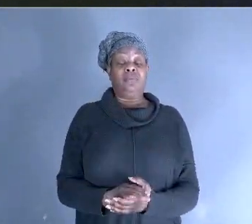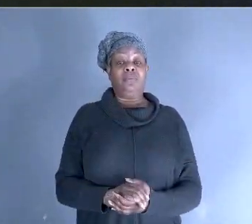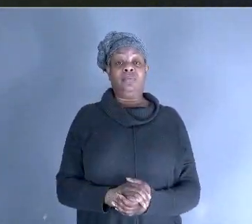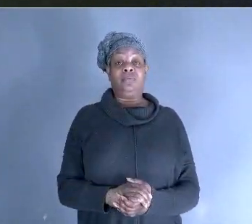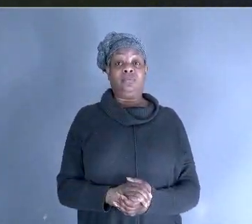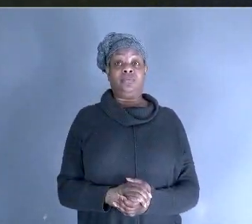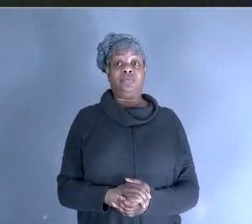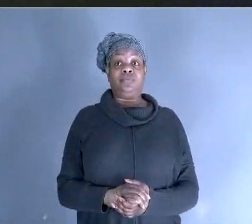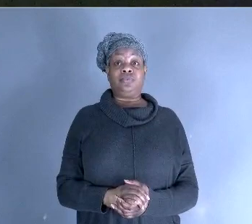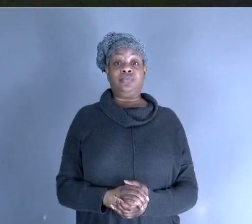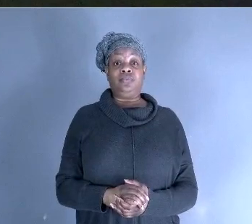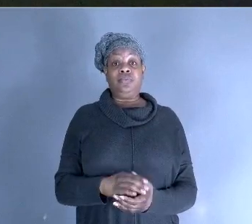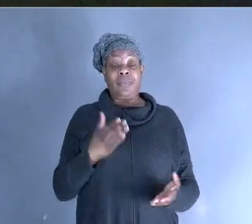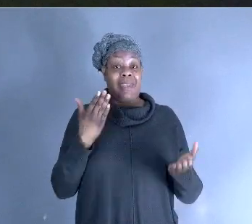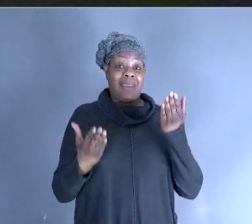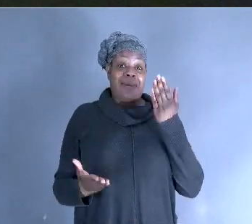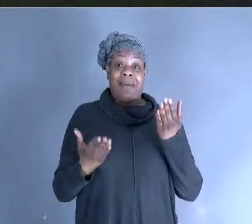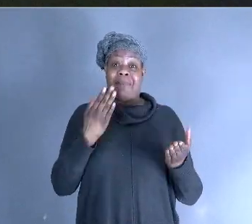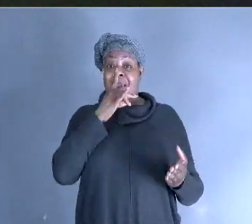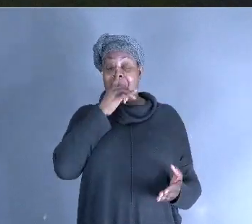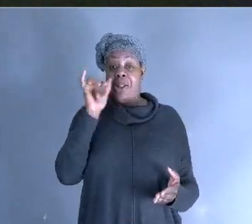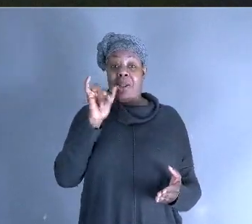It may look like you're surrounded.